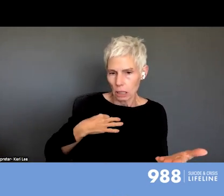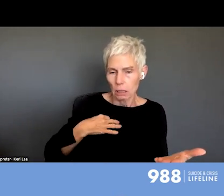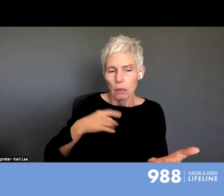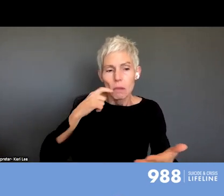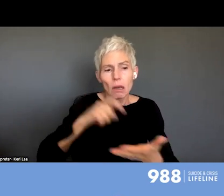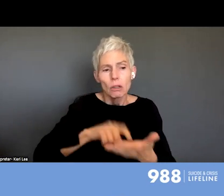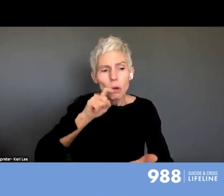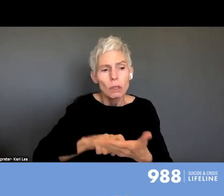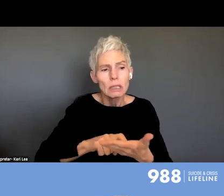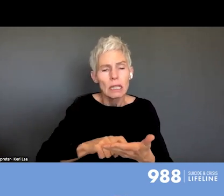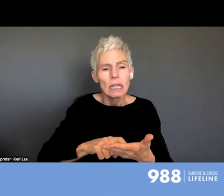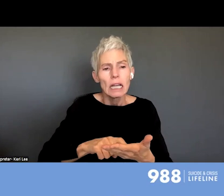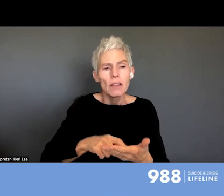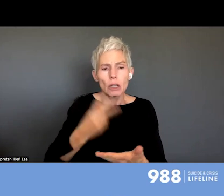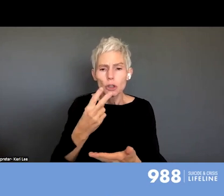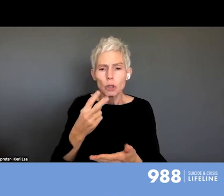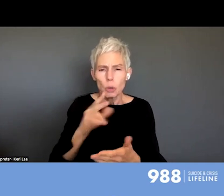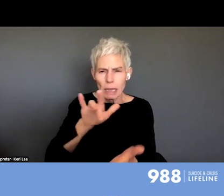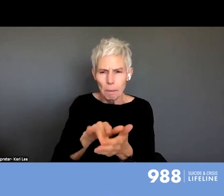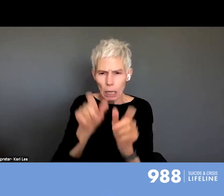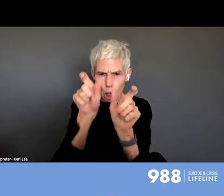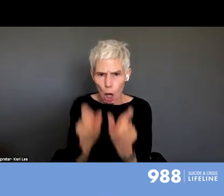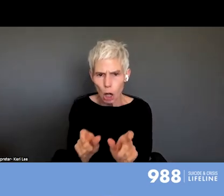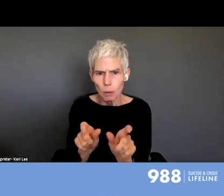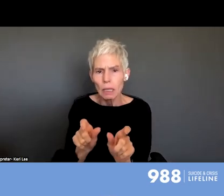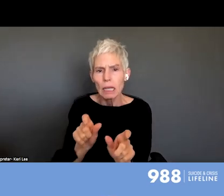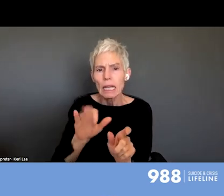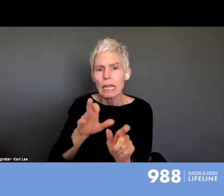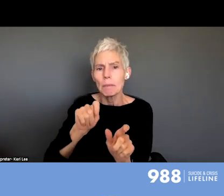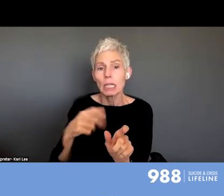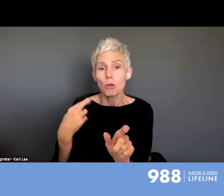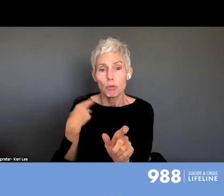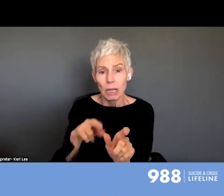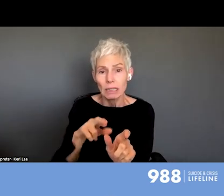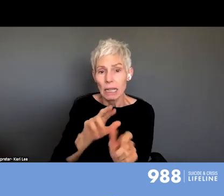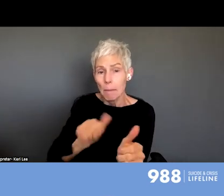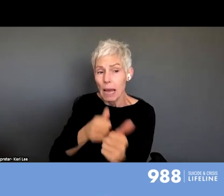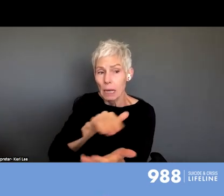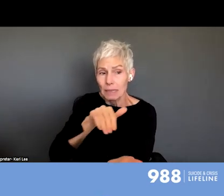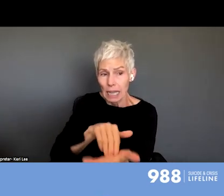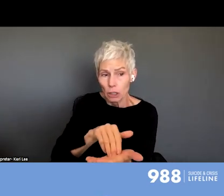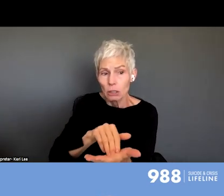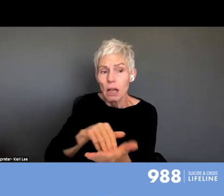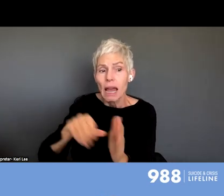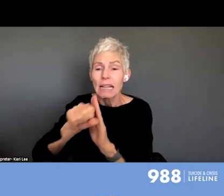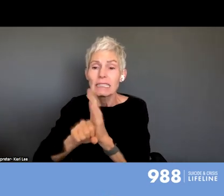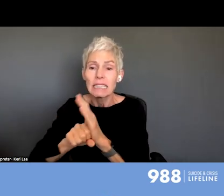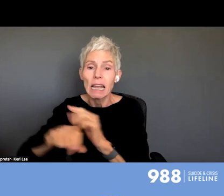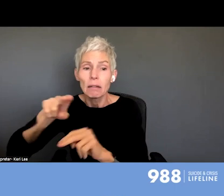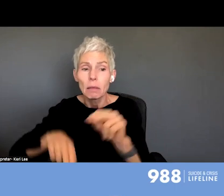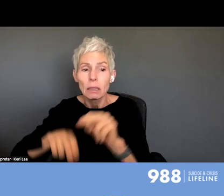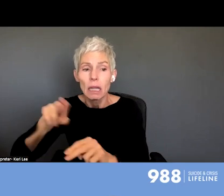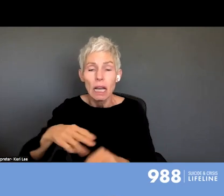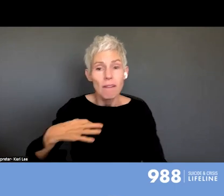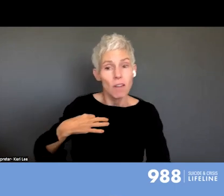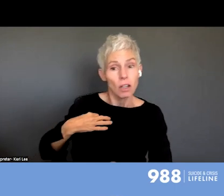2 columns in the middle, the imminent risk amendment backup centers and state capacity building grant, the variance between voluntary and involuntary is